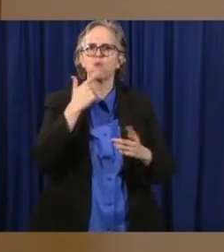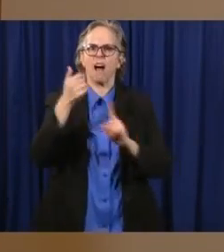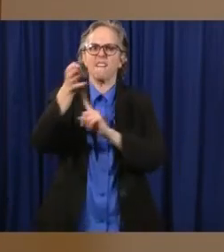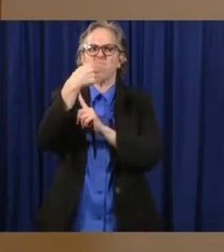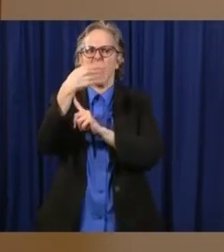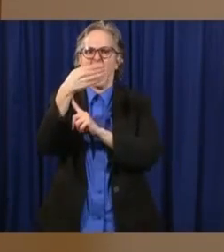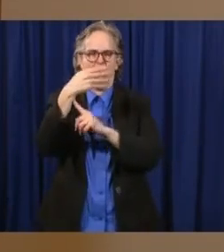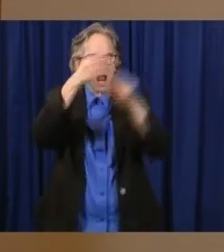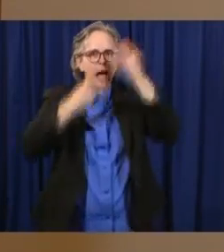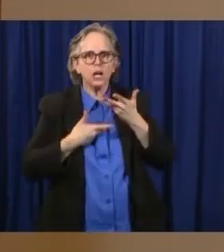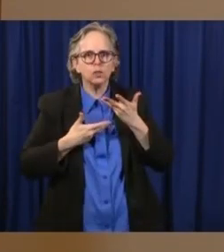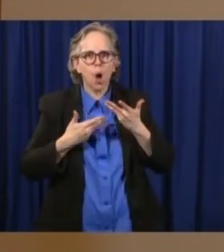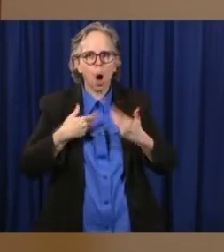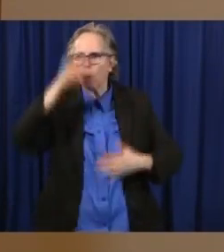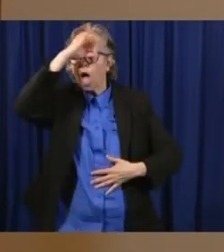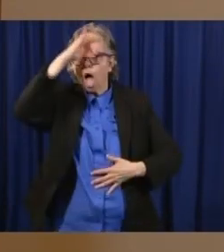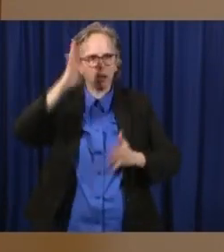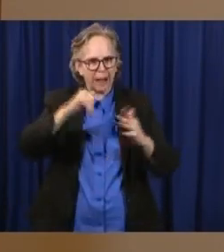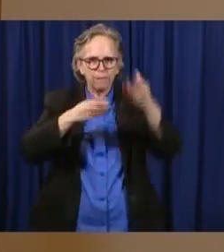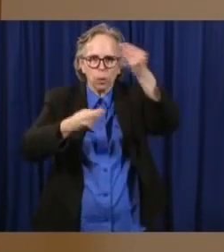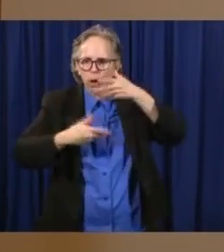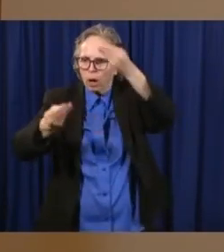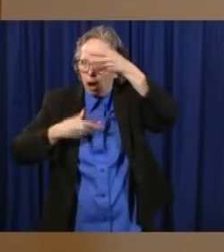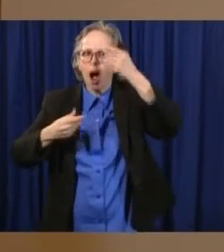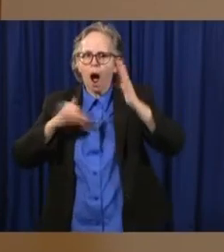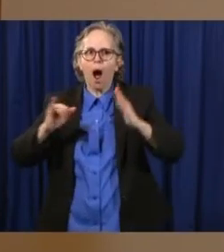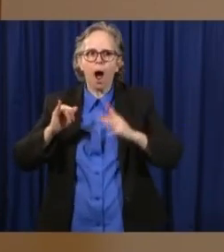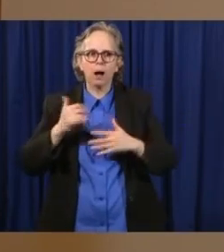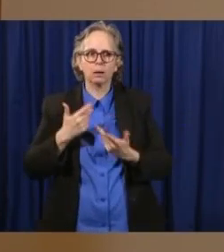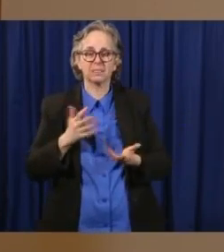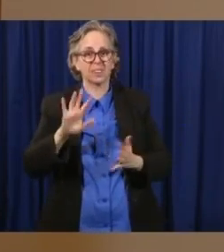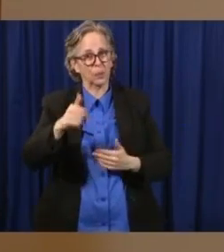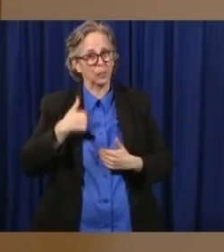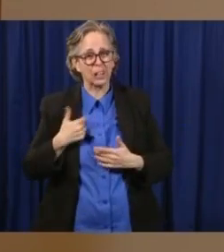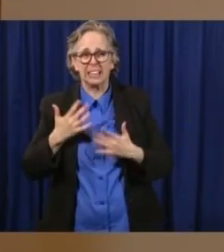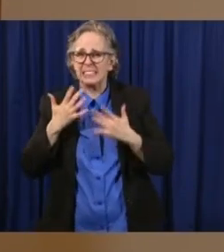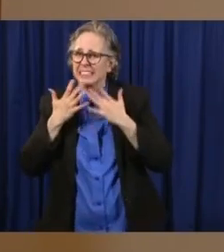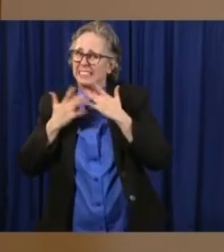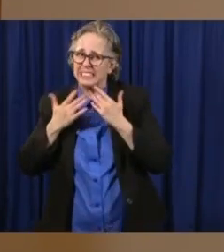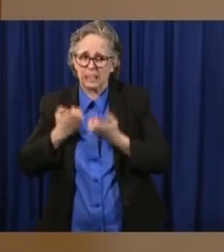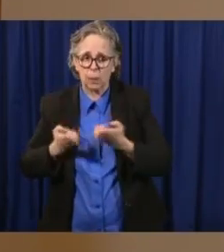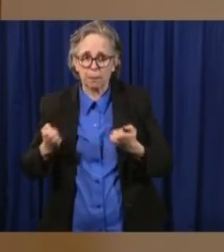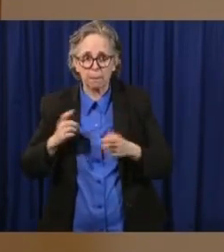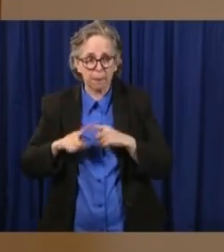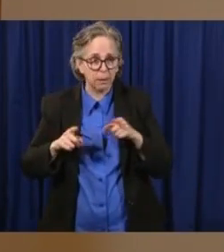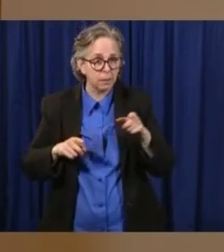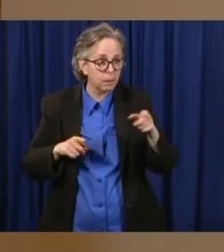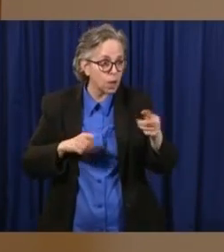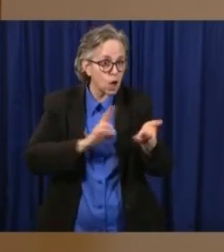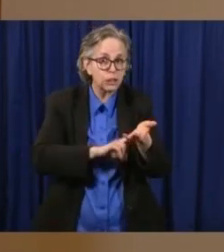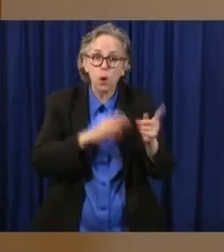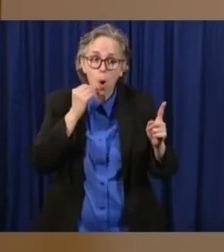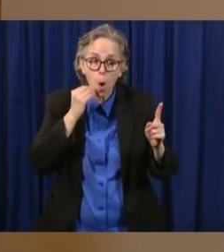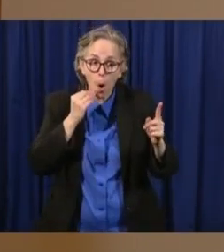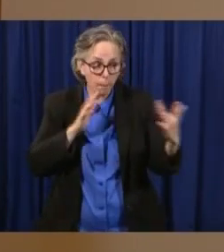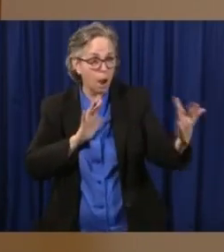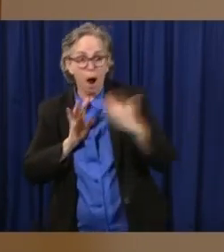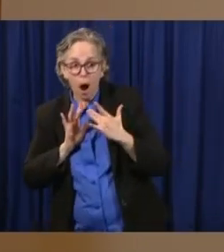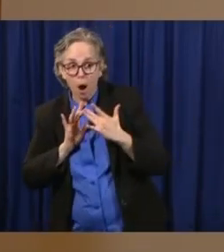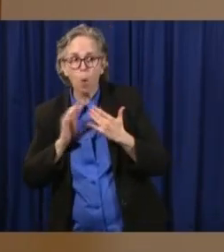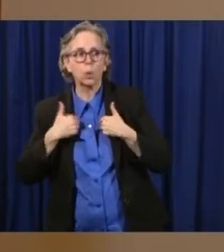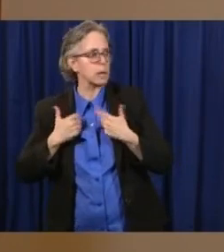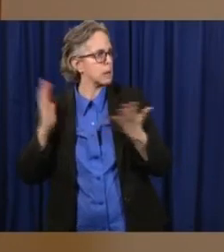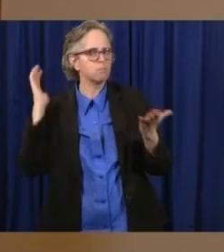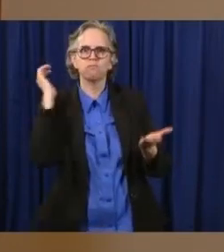we do have, again, scarce resources, but we are coming alongside the nursing homes that reach out to us and helping you navigate